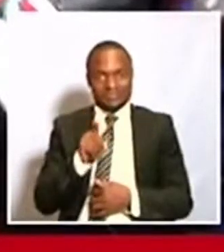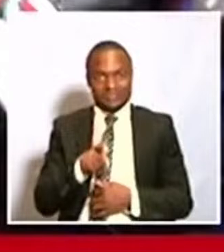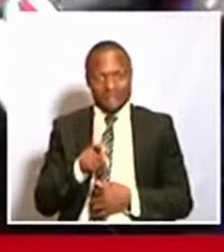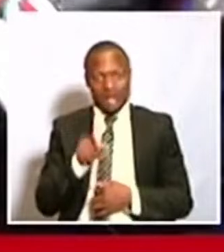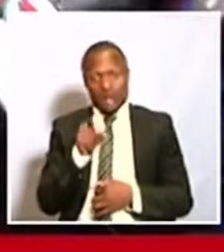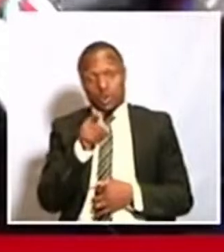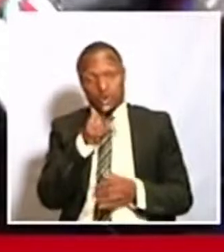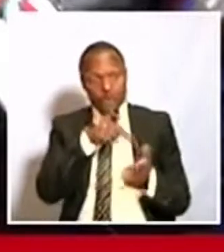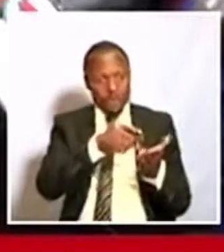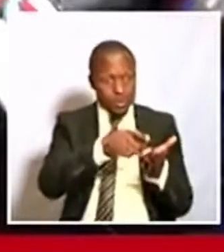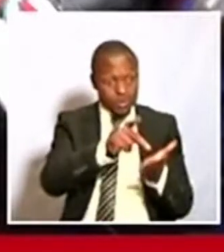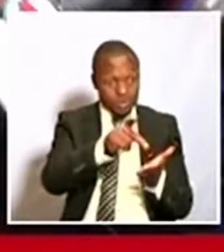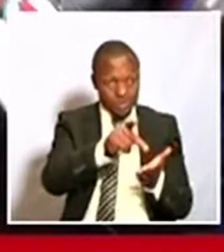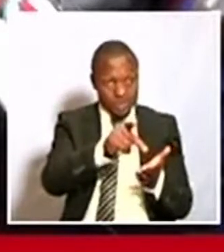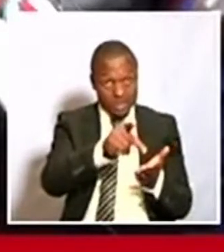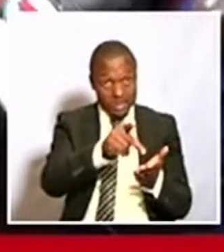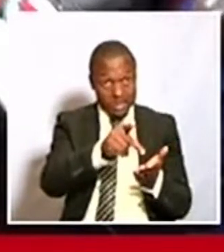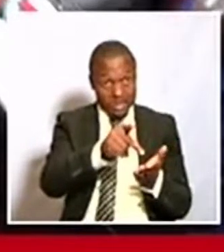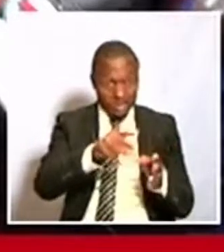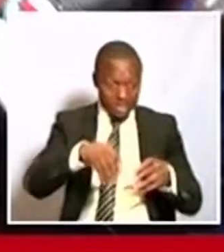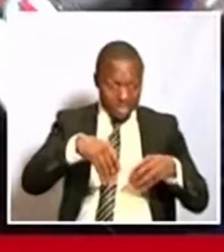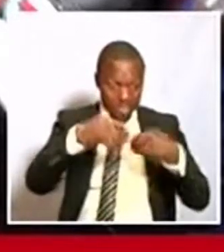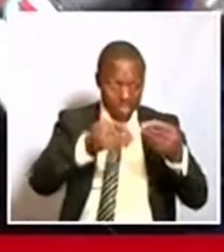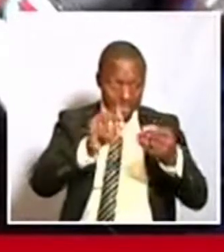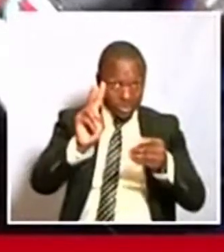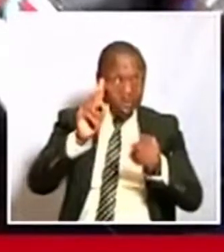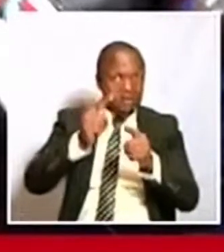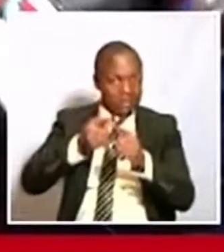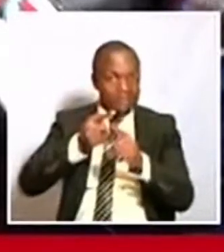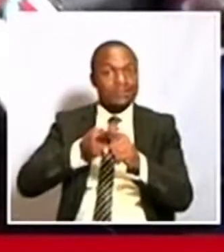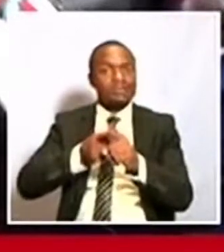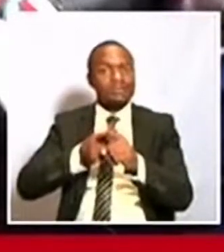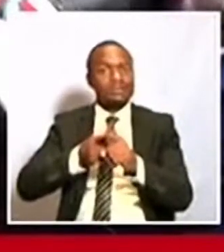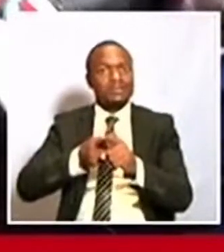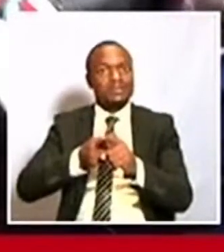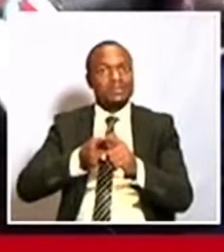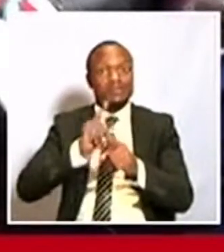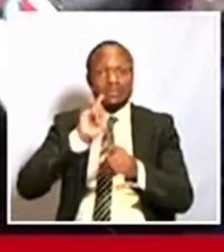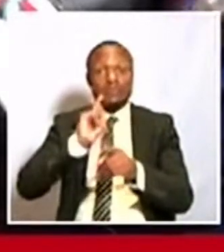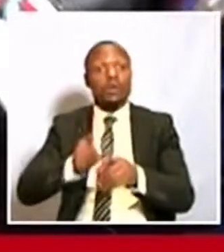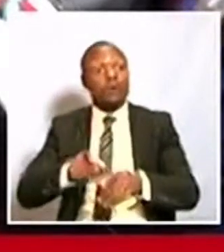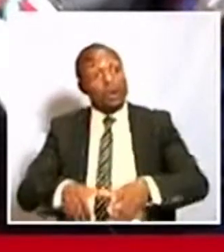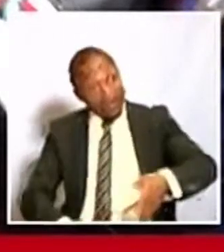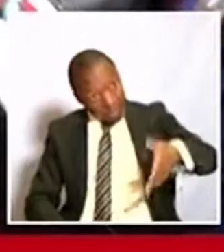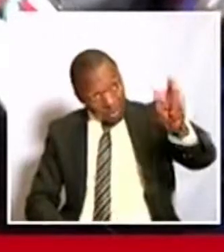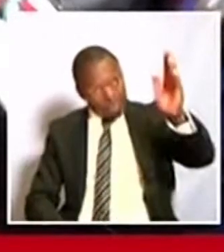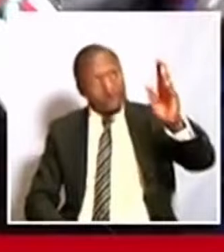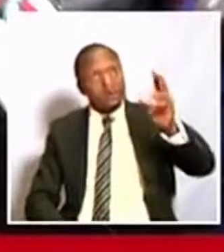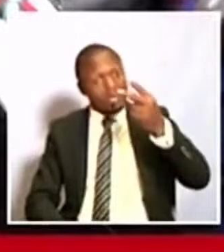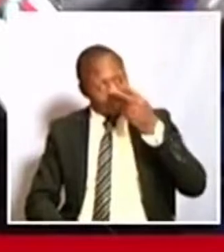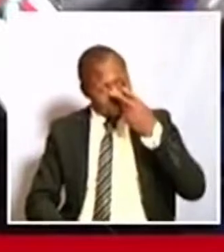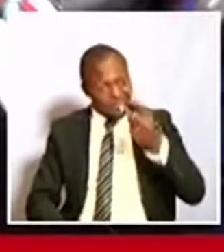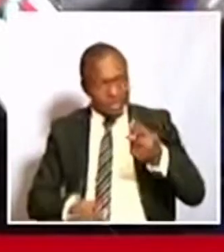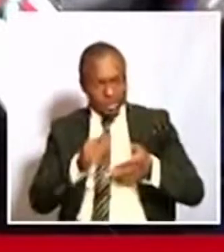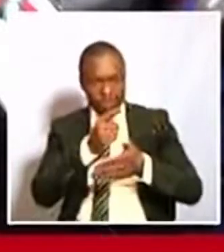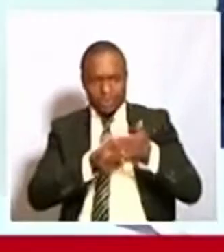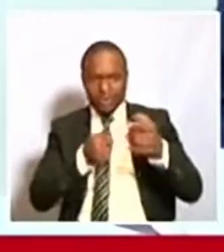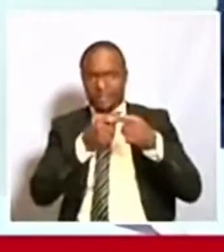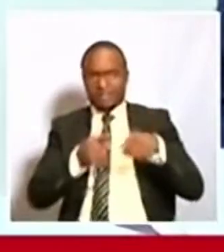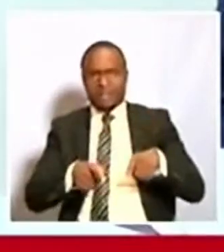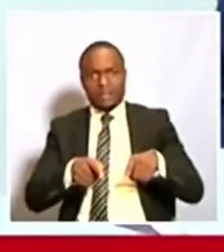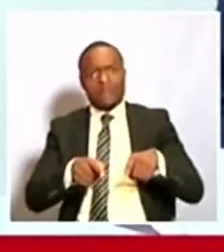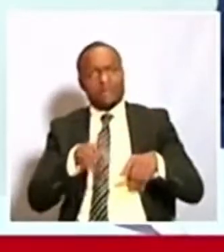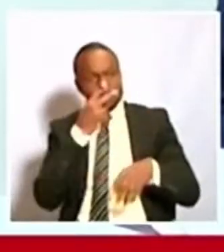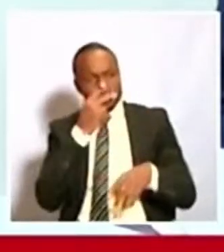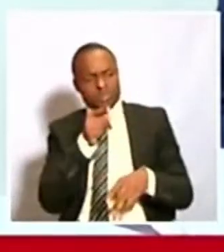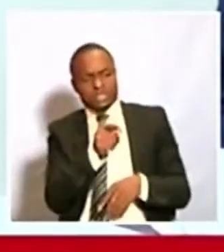you pay this month. You give them 2 months or so. You should go and see how they are settling. You would have seen there and then